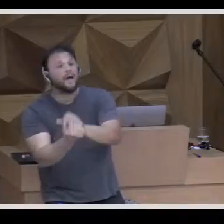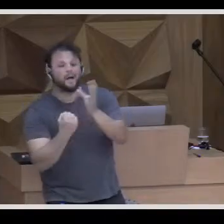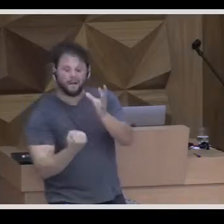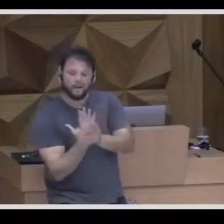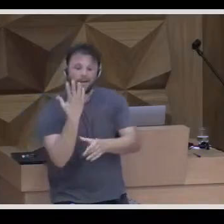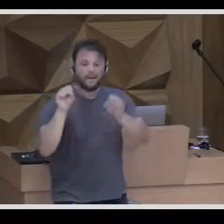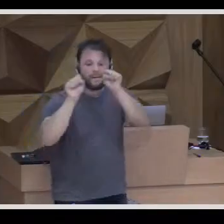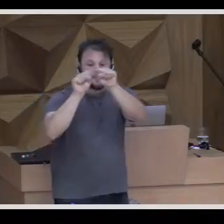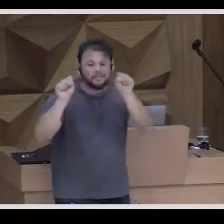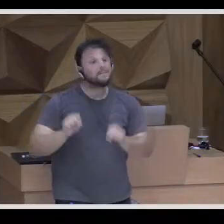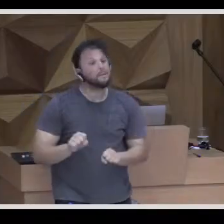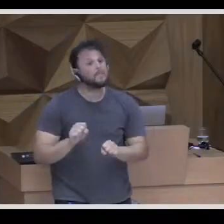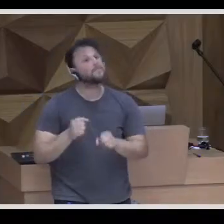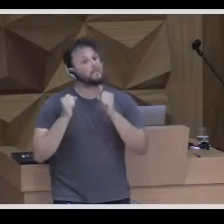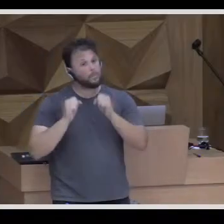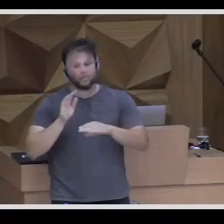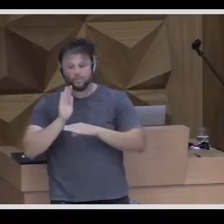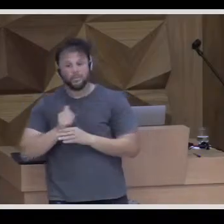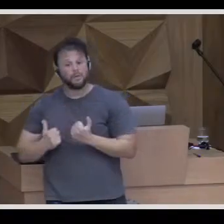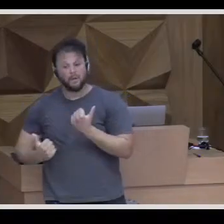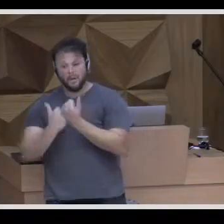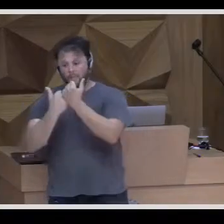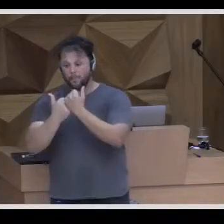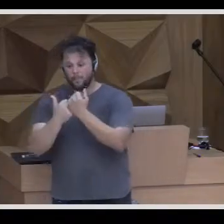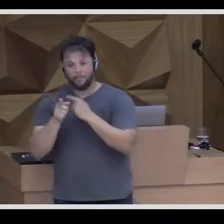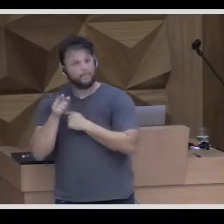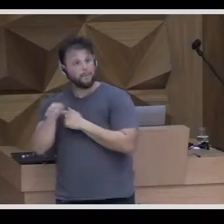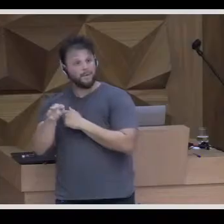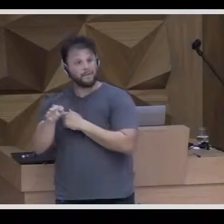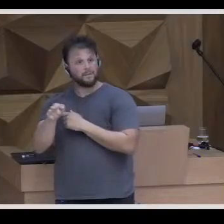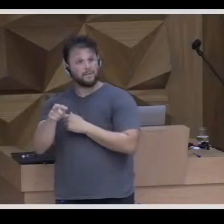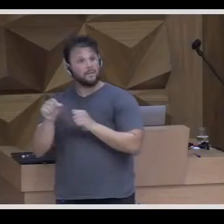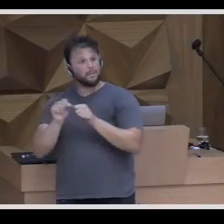their culture and preserves the way they live.